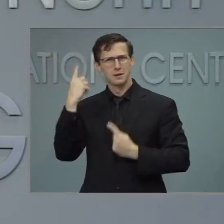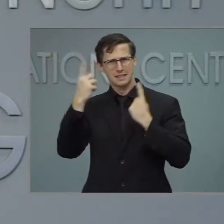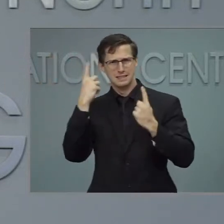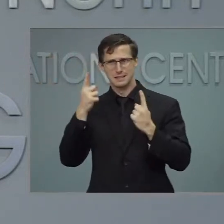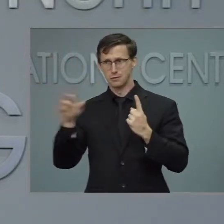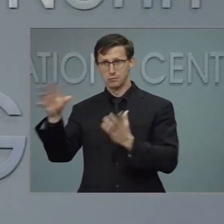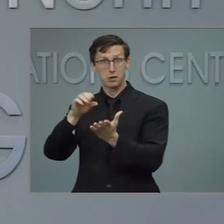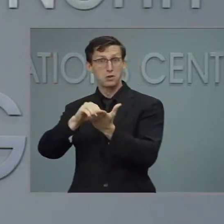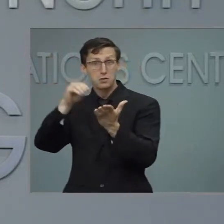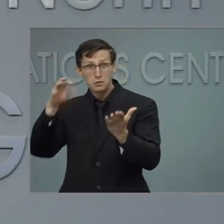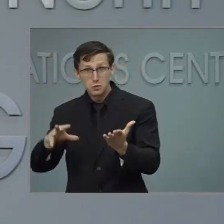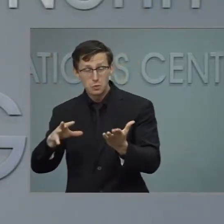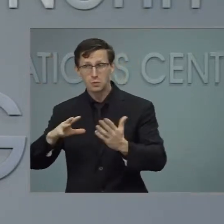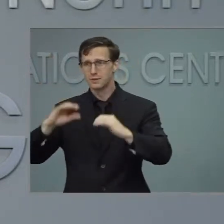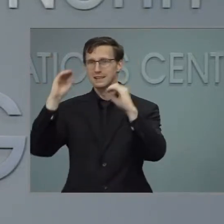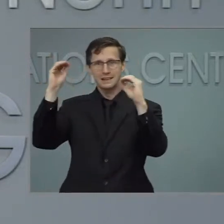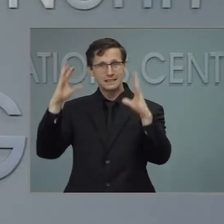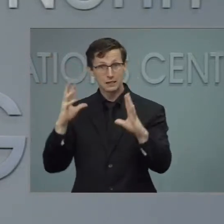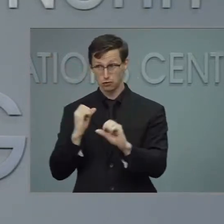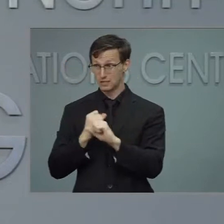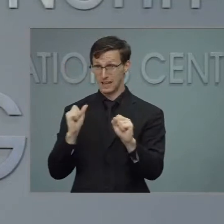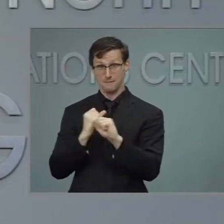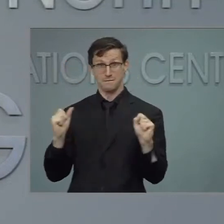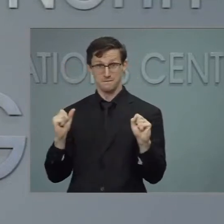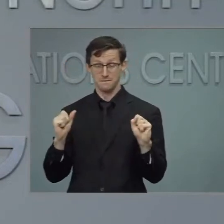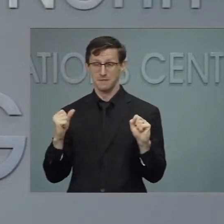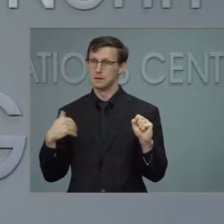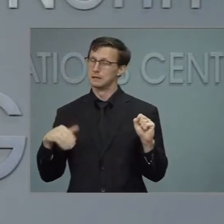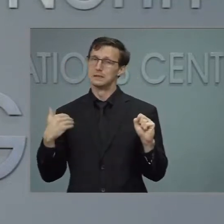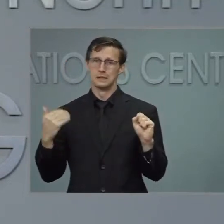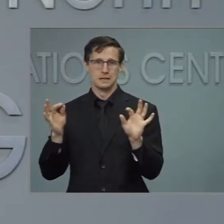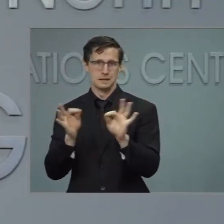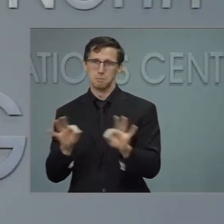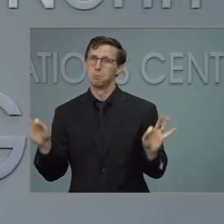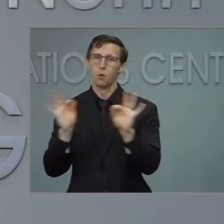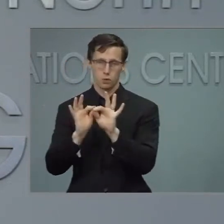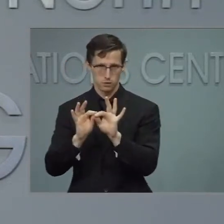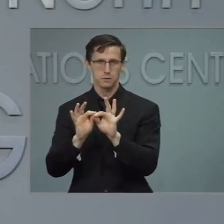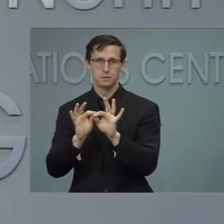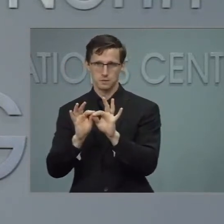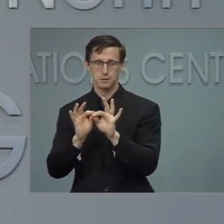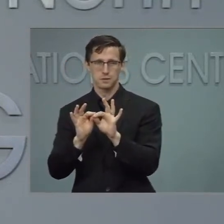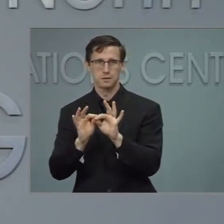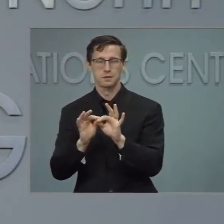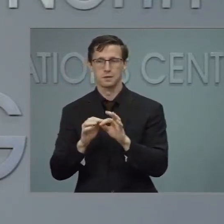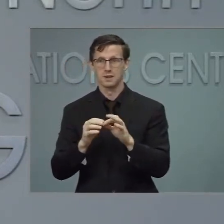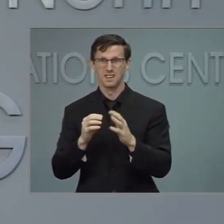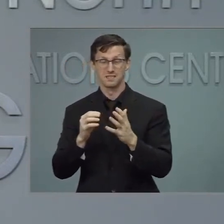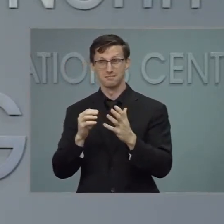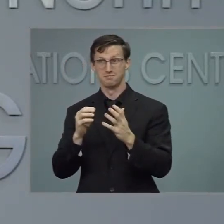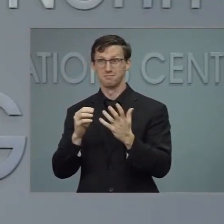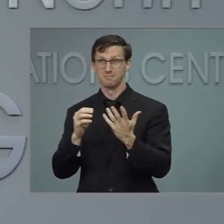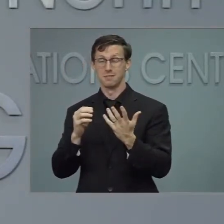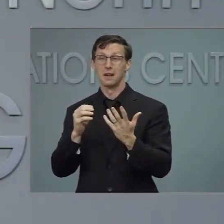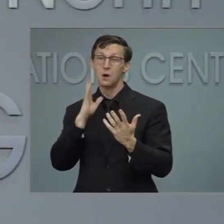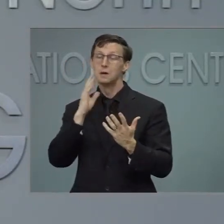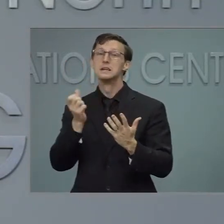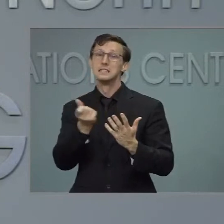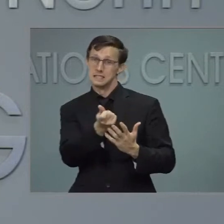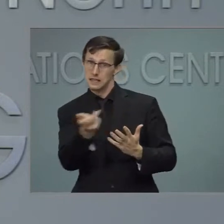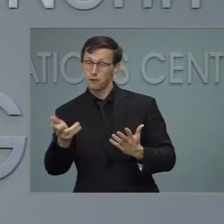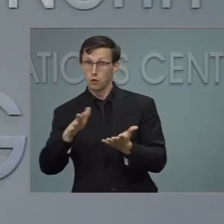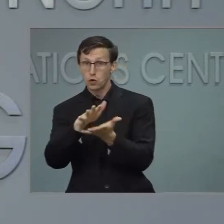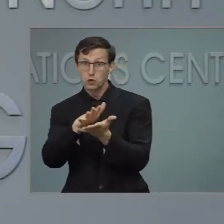of students and teachers, I think that this is an important step that they can take. So a number of school districts